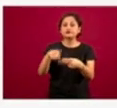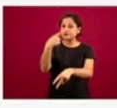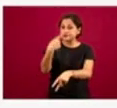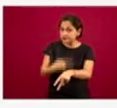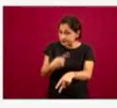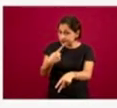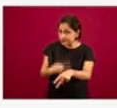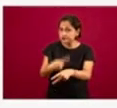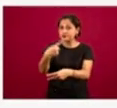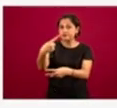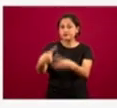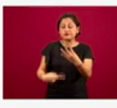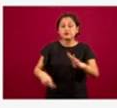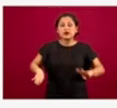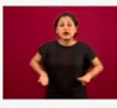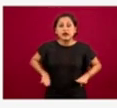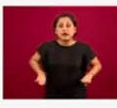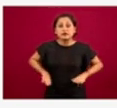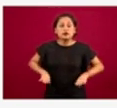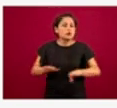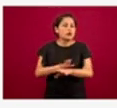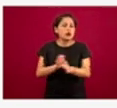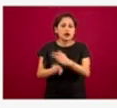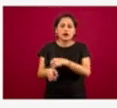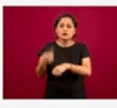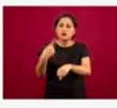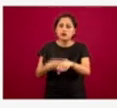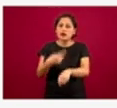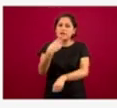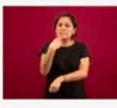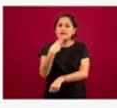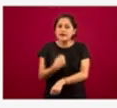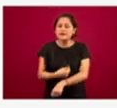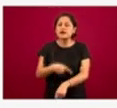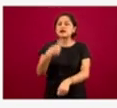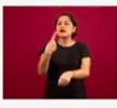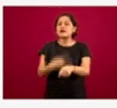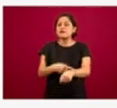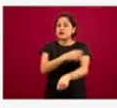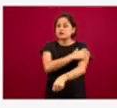as hypertension, diabetes, obesity,